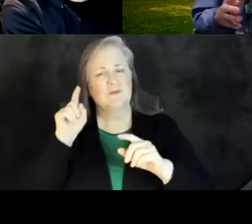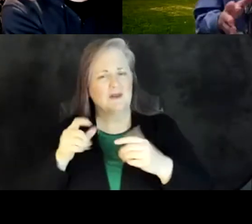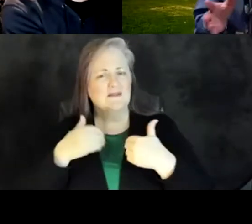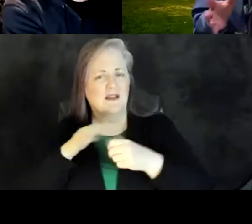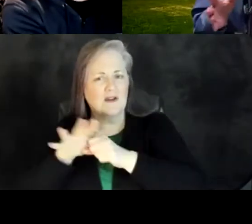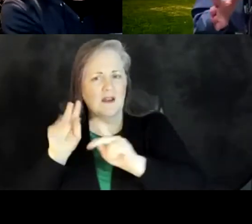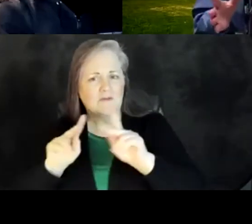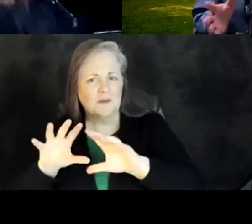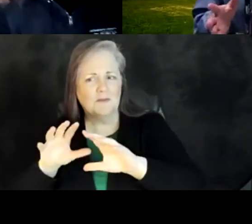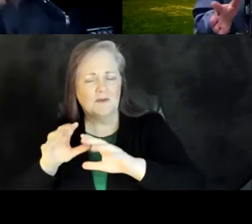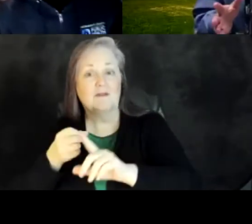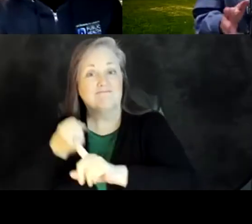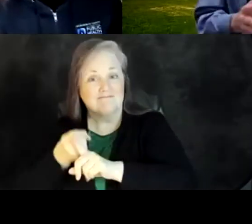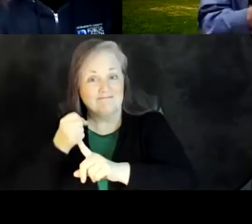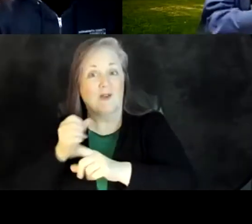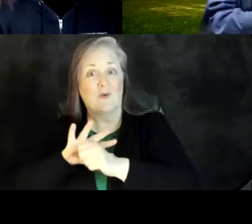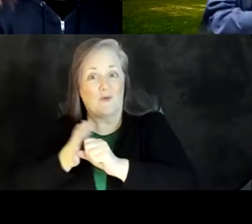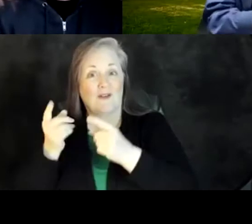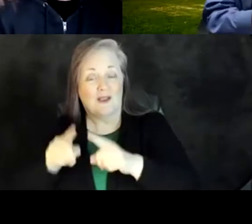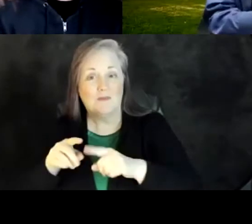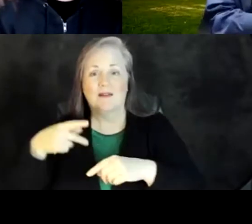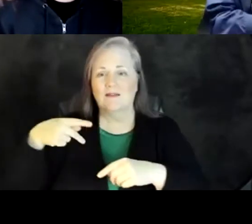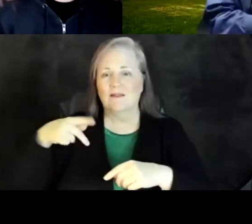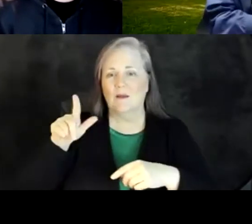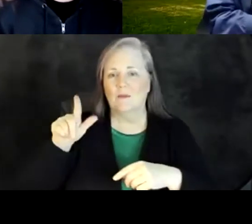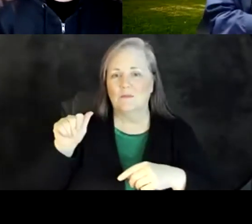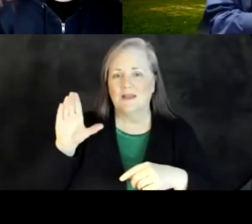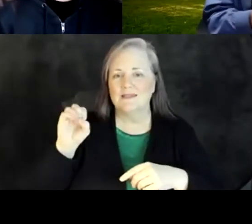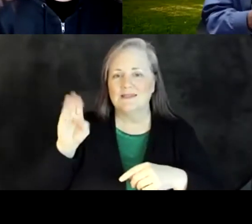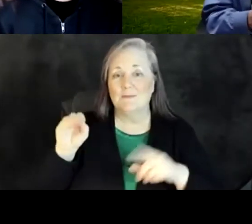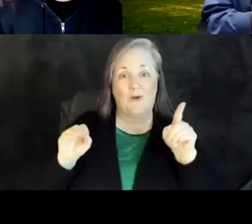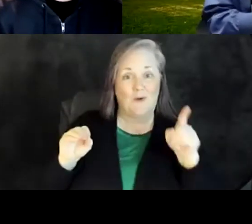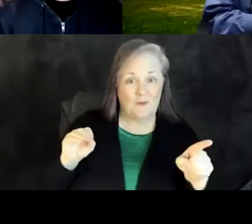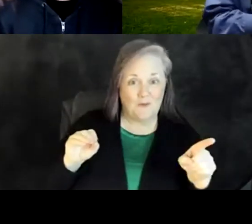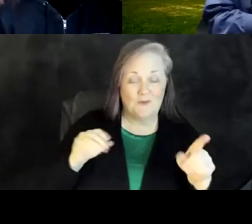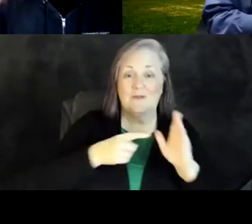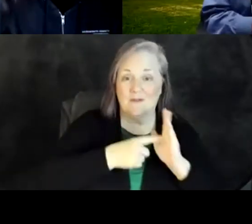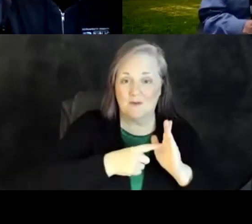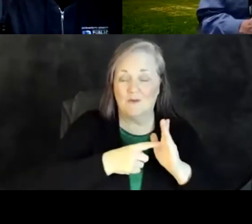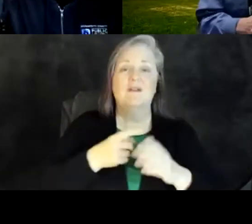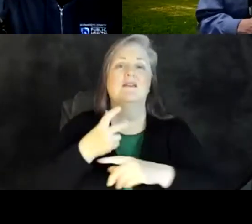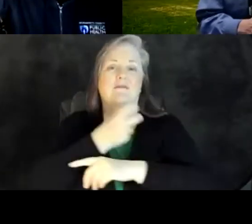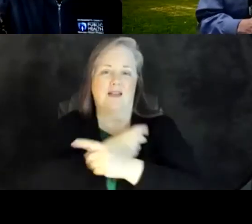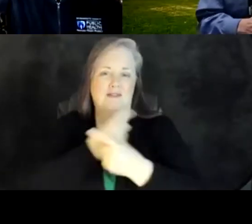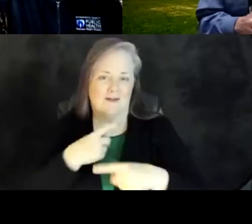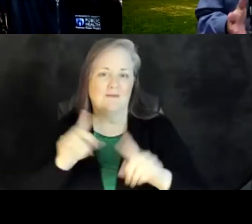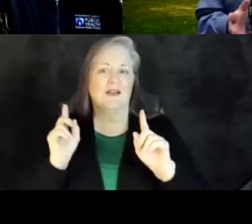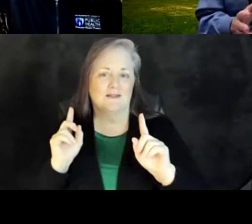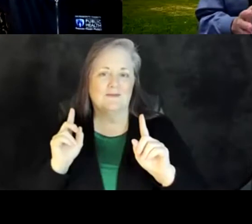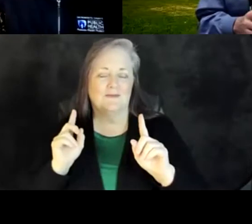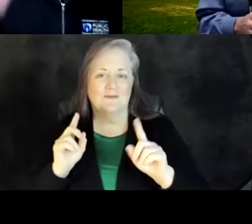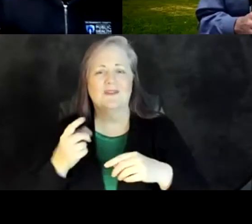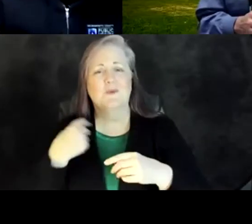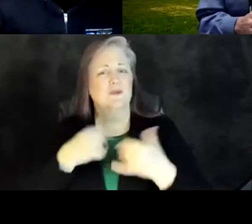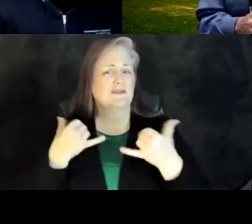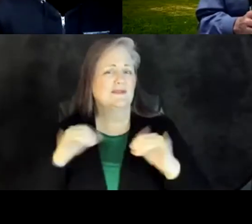that get COVID in the placebo arm to demonstrate that the vaccine is effective. And we're still in the